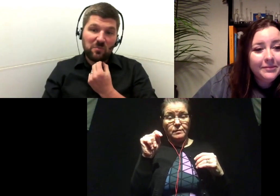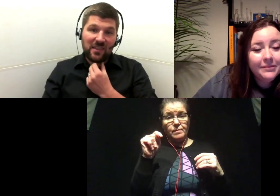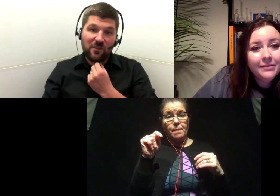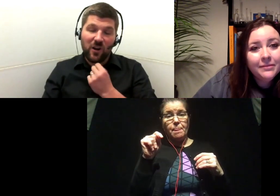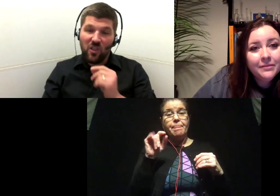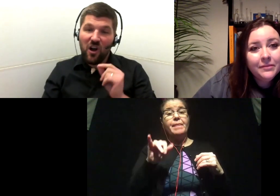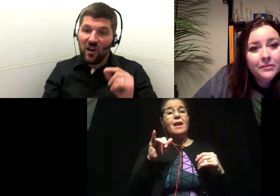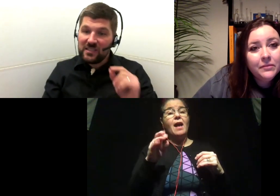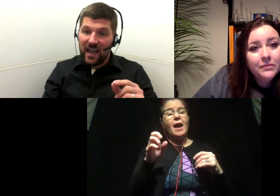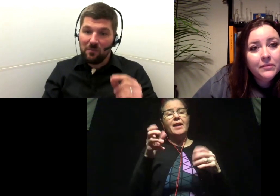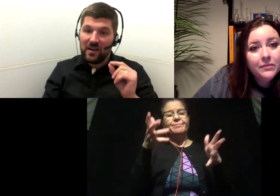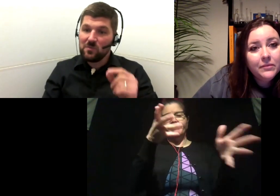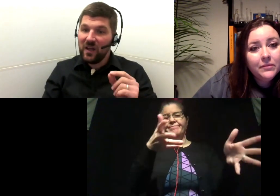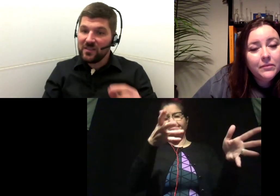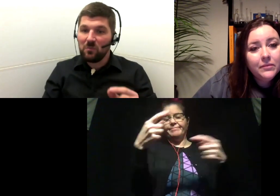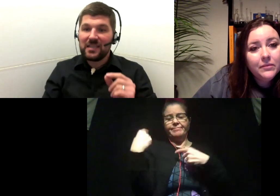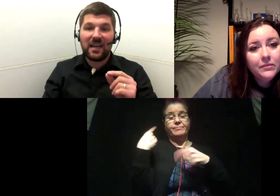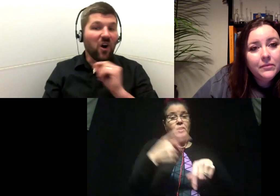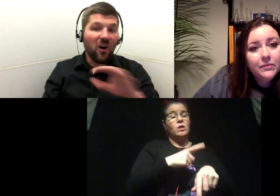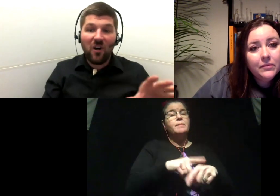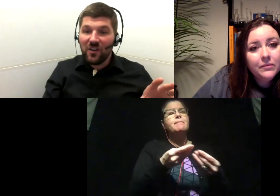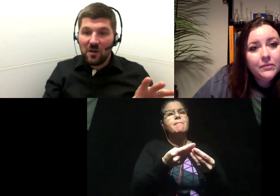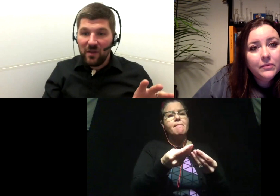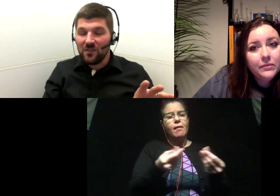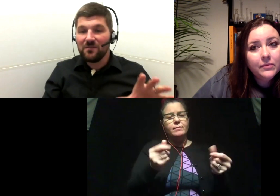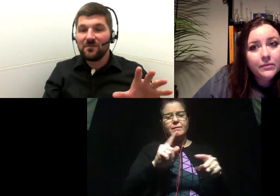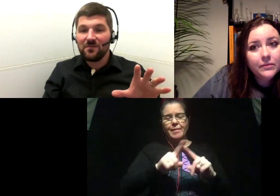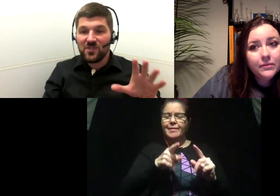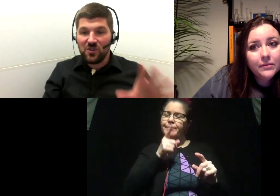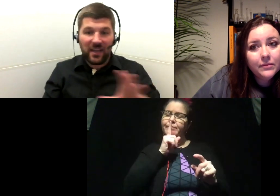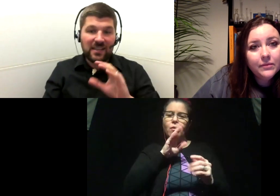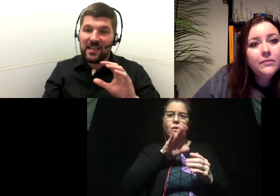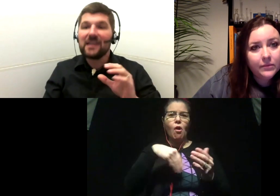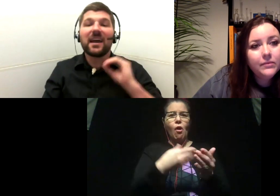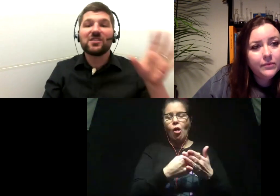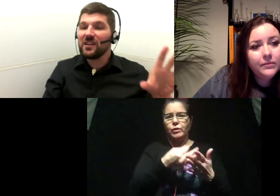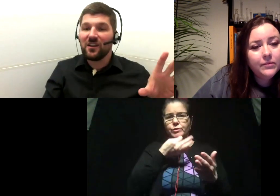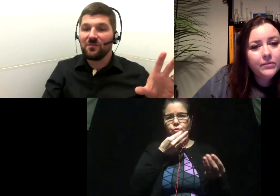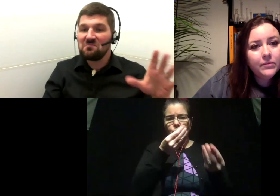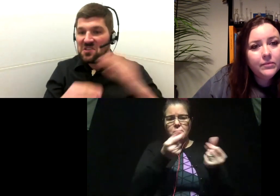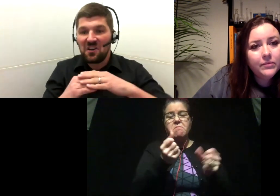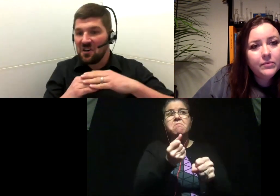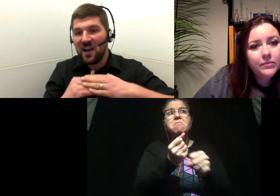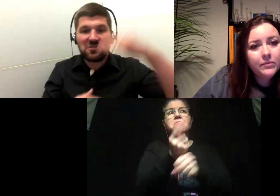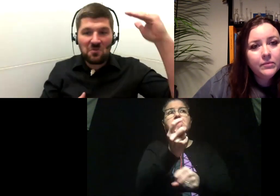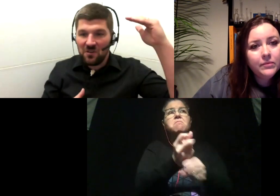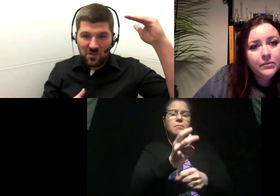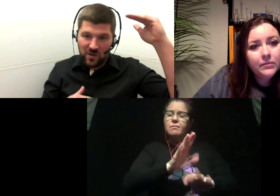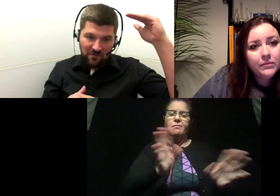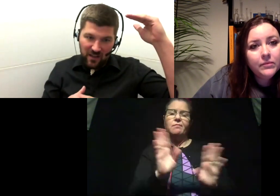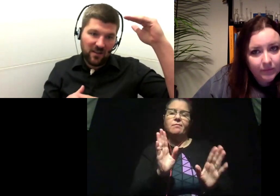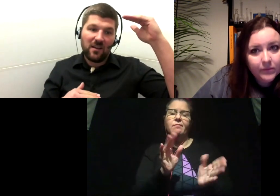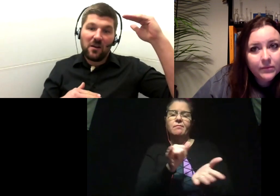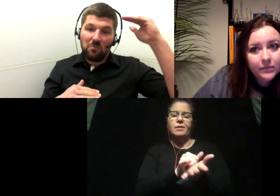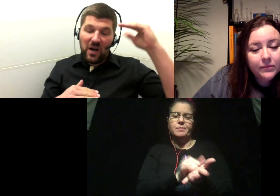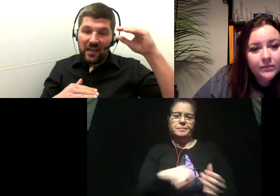ice has been there for a long, long time, and it is melting, but it's not all going to melt soon. Like, it's not next year, seas aren't going to rise 220